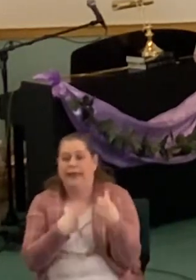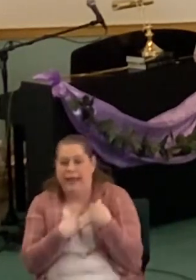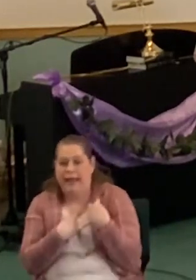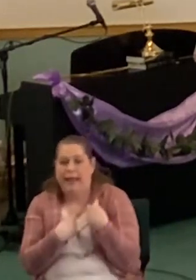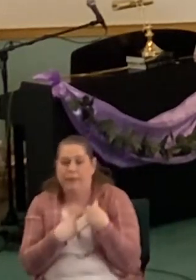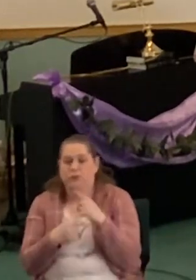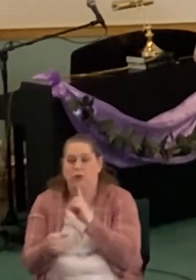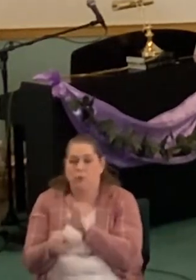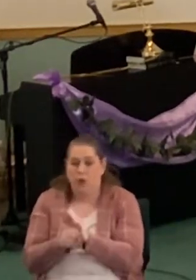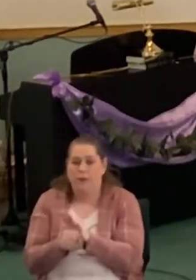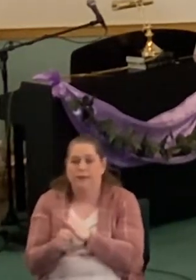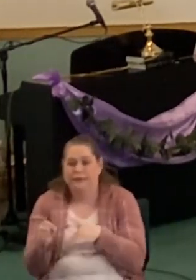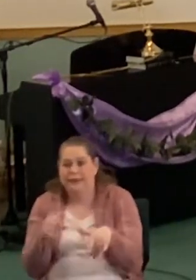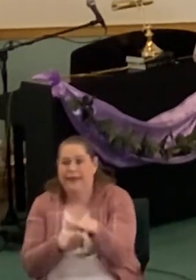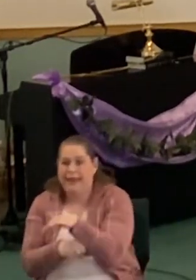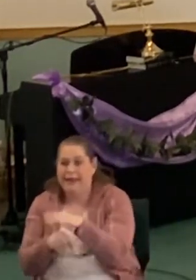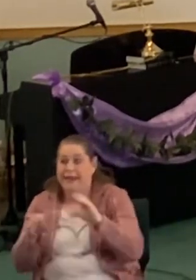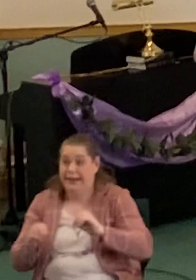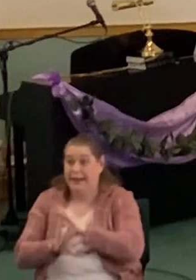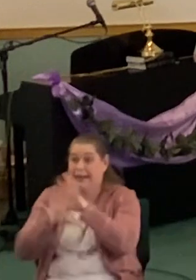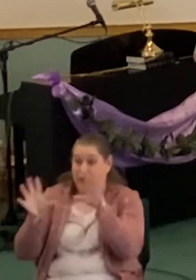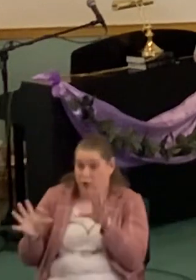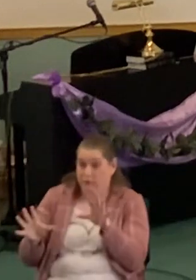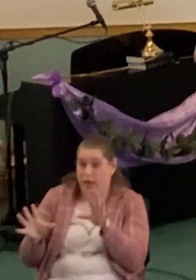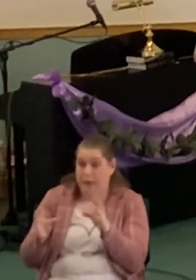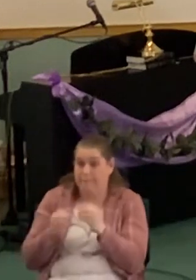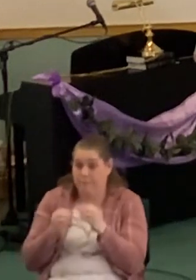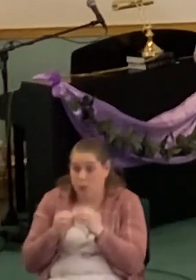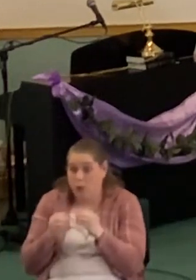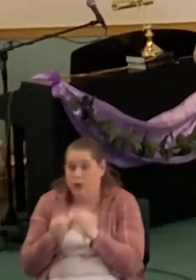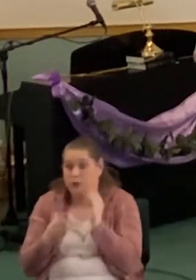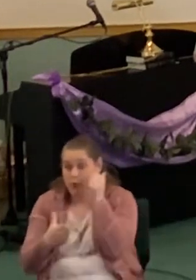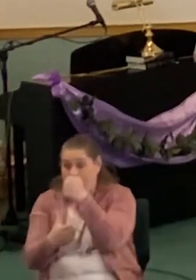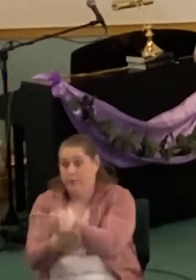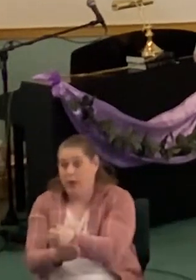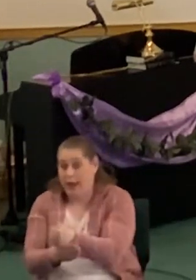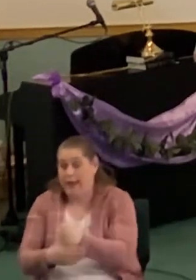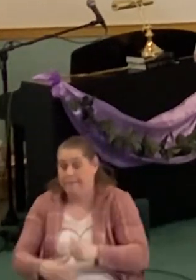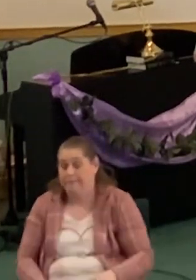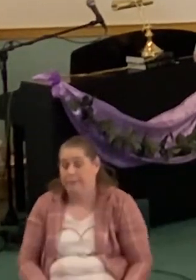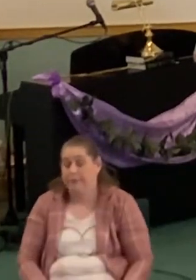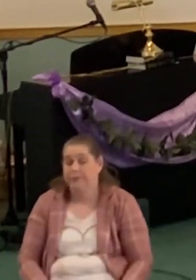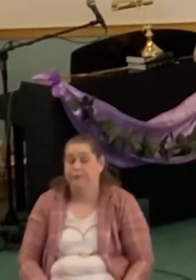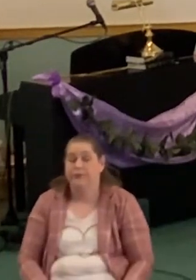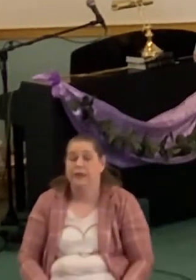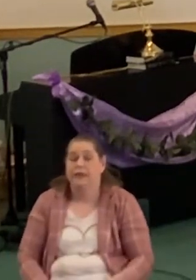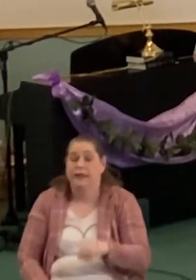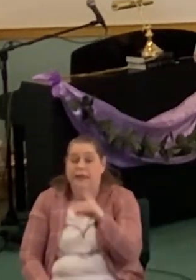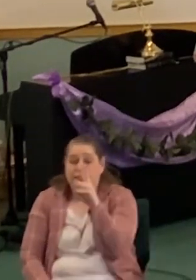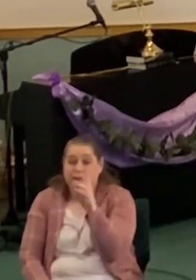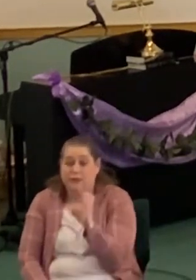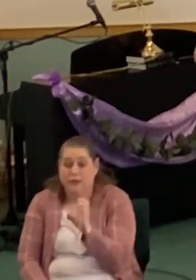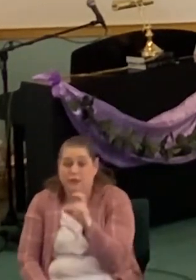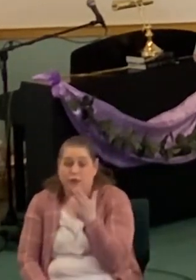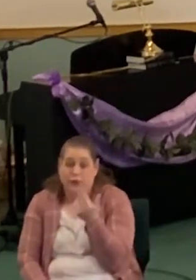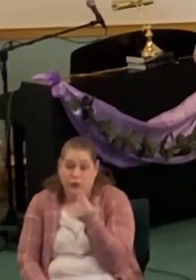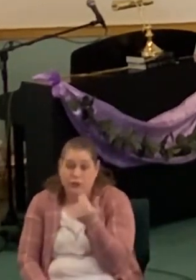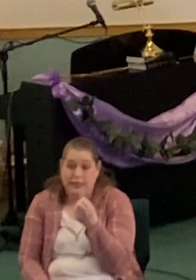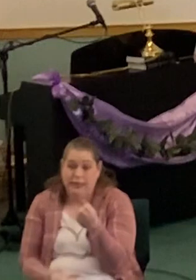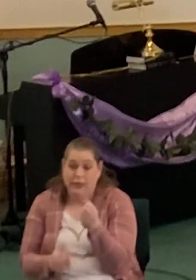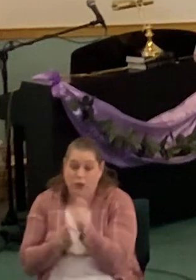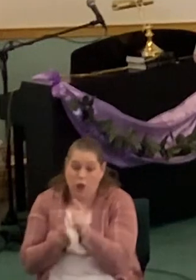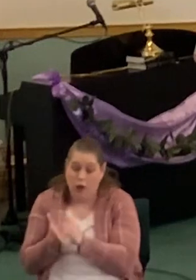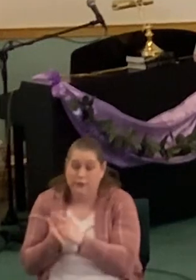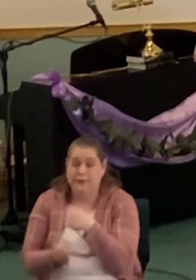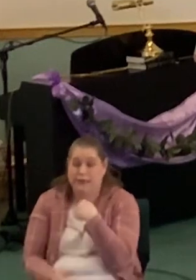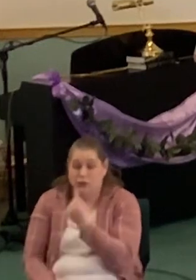he further clarified that promise, giving the law to the nation of Israel, 613 laws that told them what to